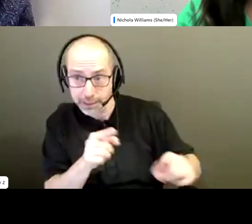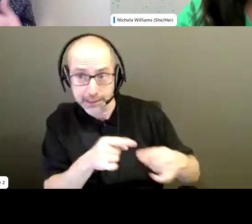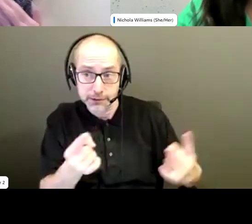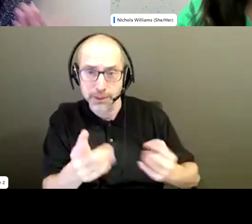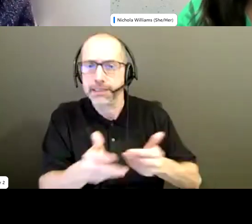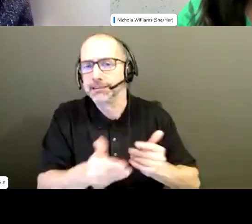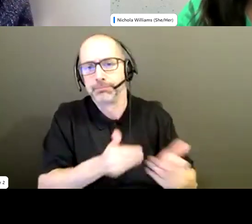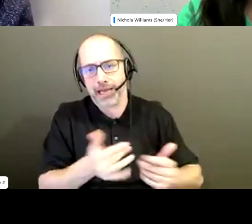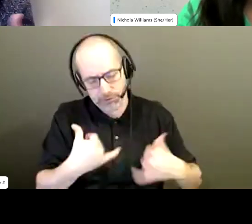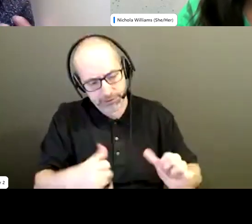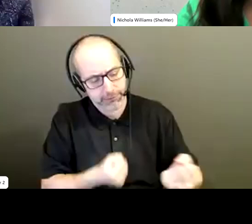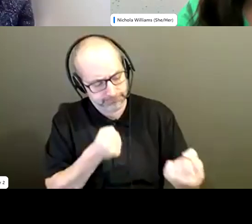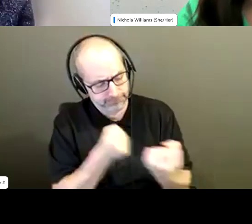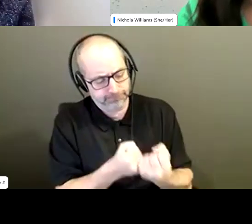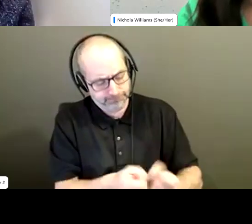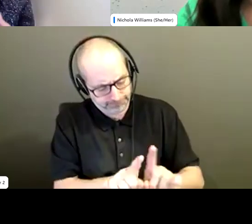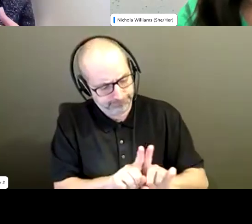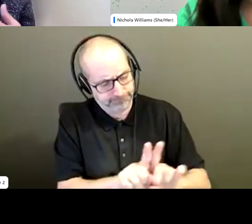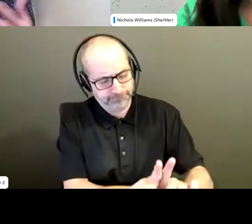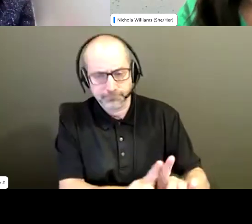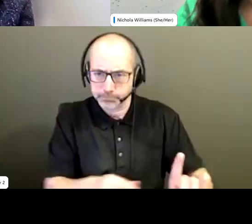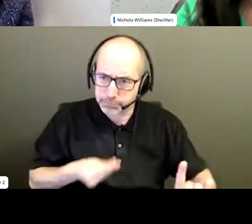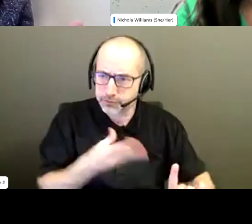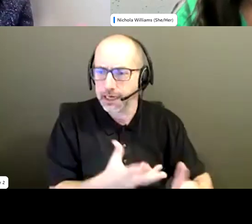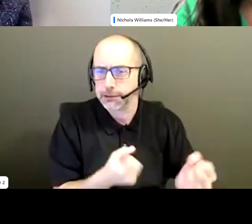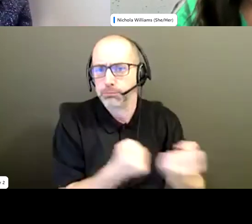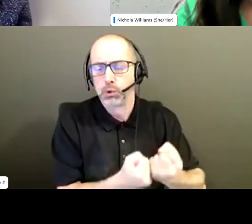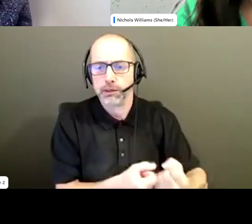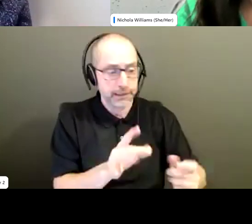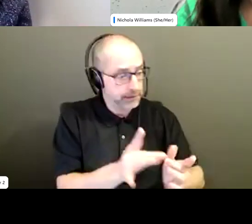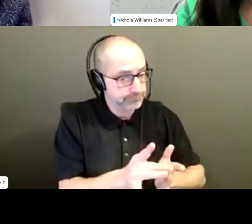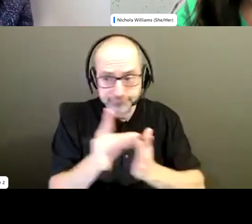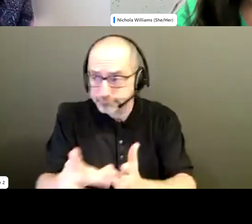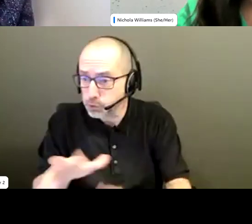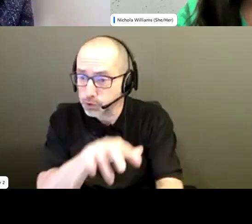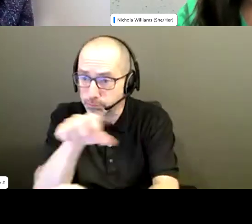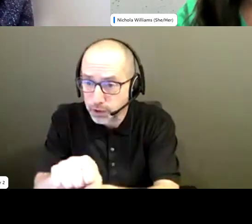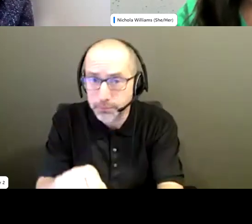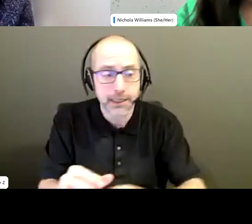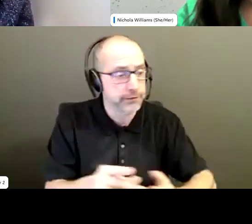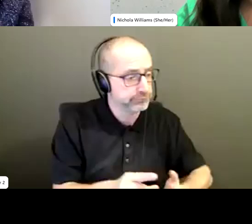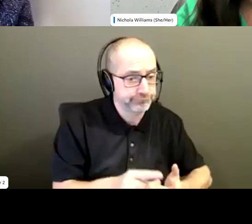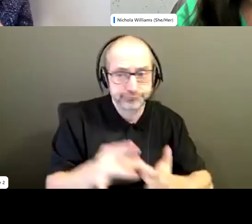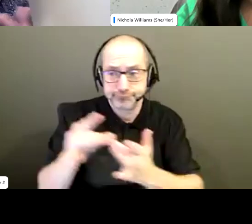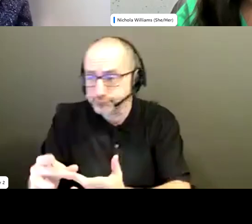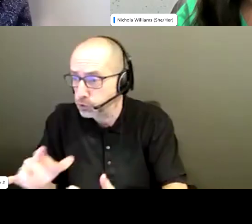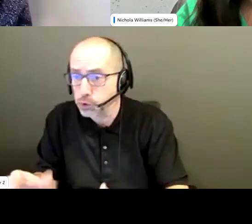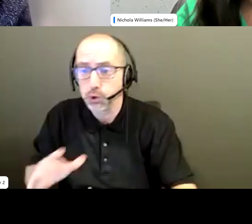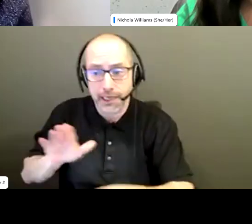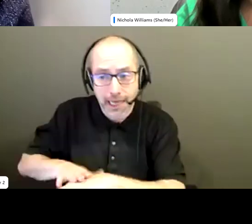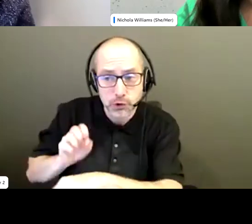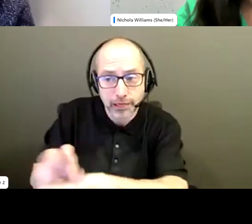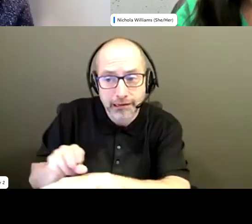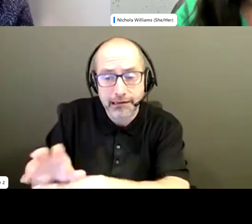providing the supports and knowing where to take them to appointments, taking them to offering them where the counseling can be, maybe going with them or helping them make the